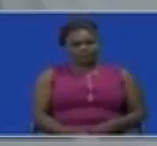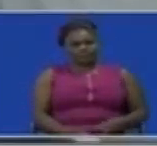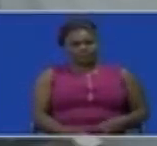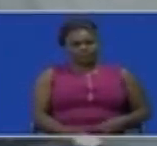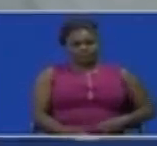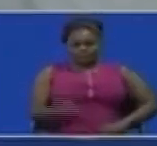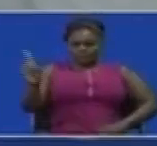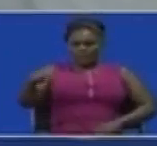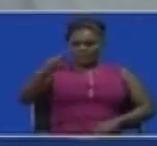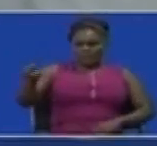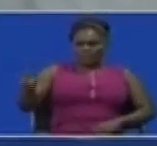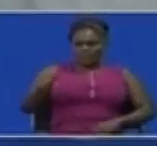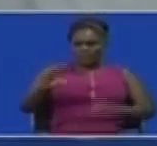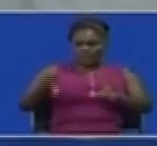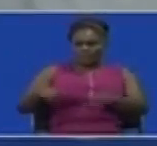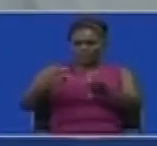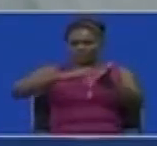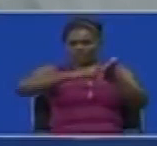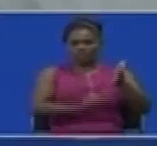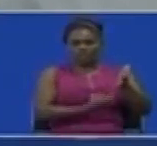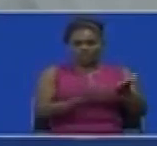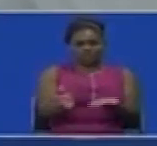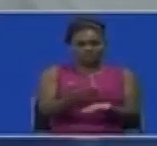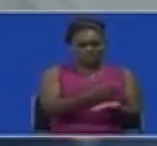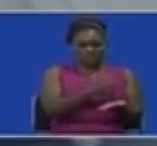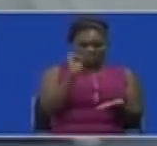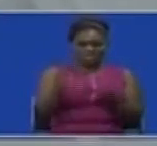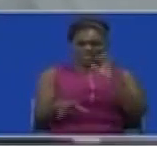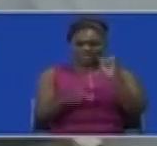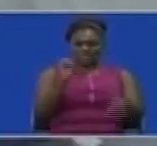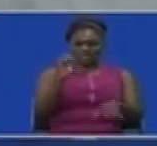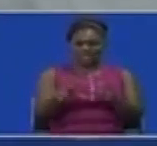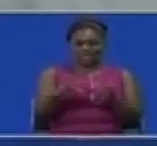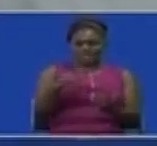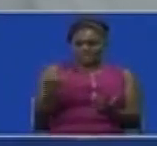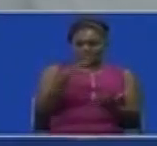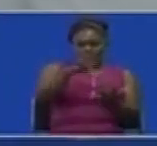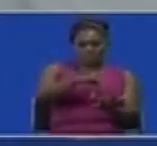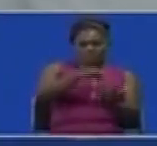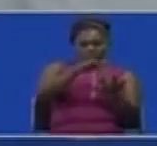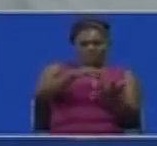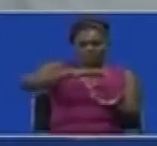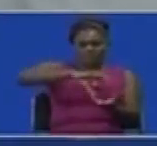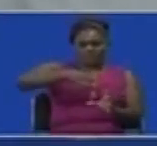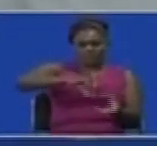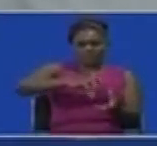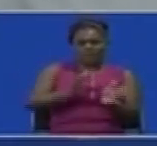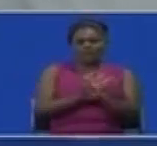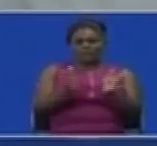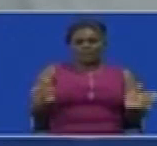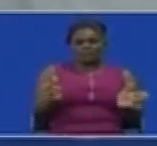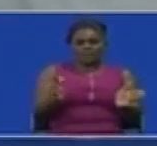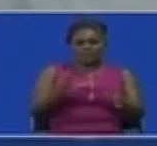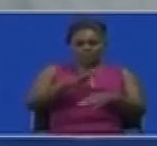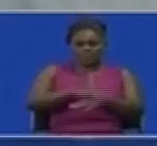Irregularly allocated the contract for the collection of garbage through single sourcing in contravention of the Public Procurement